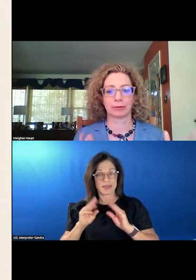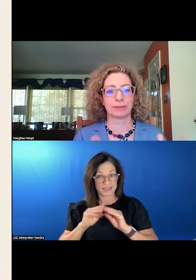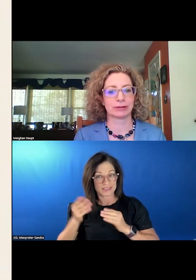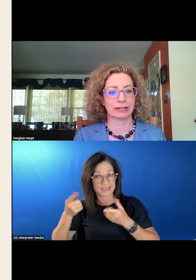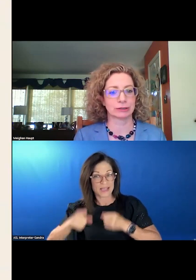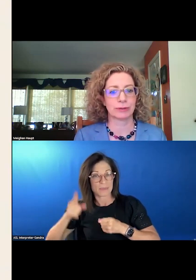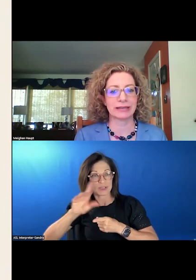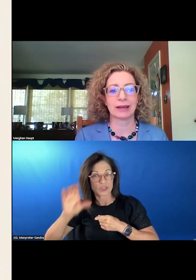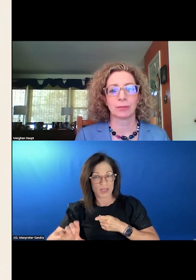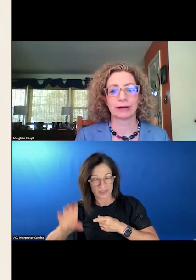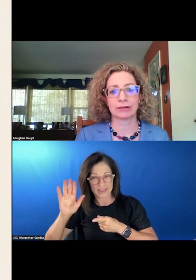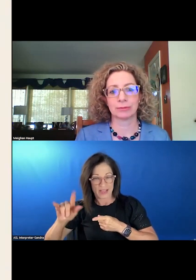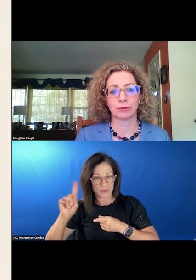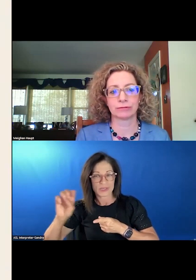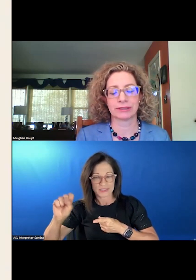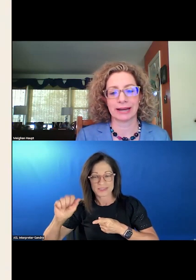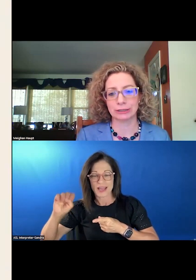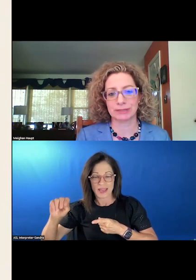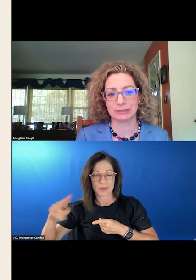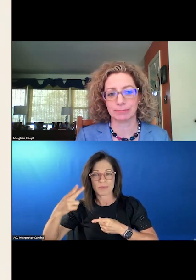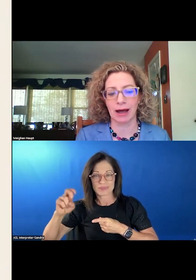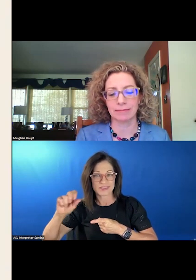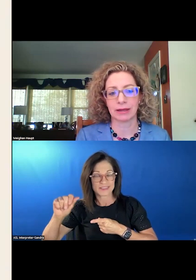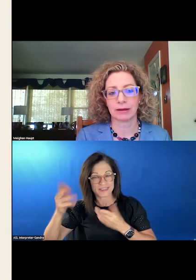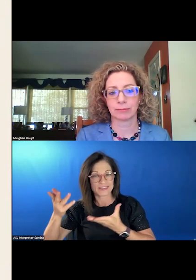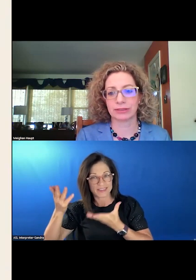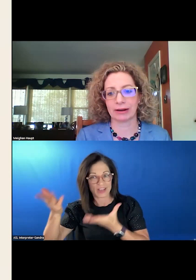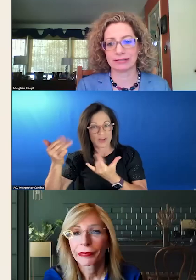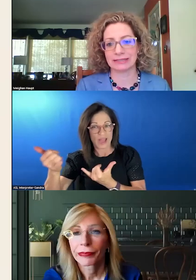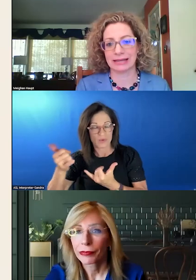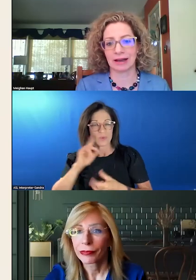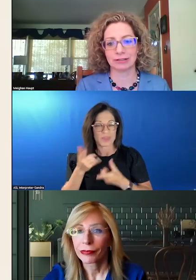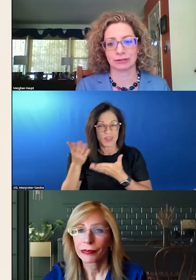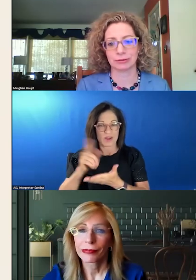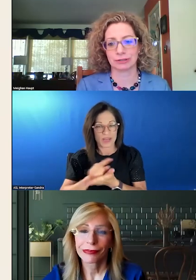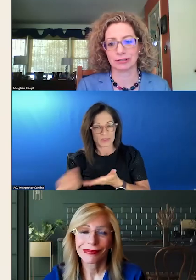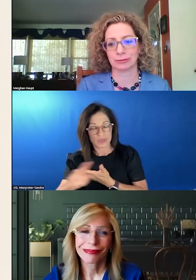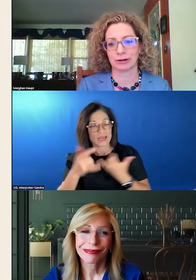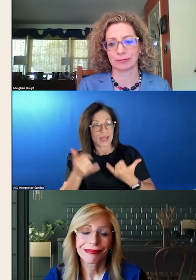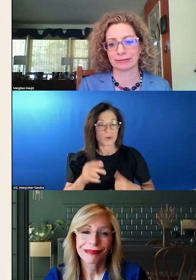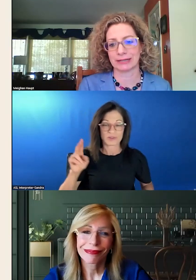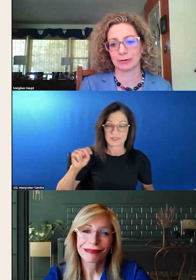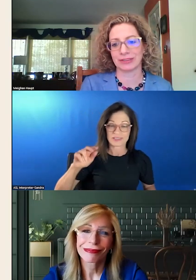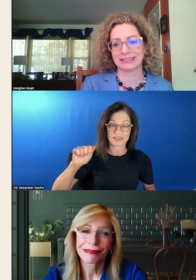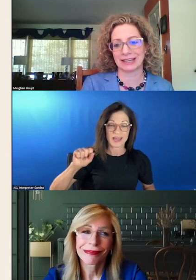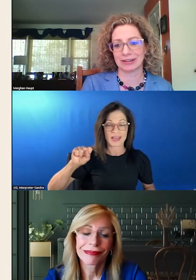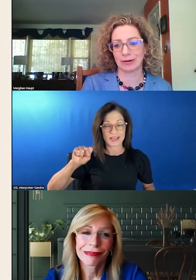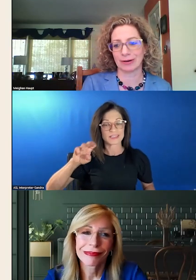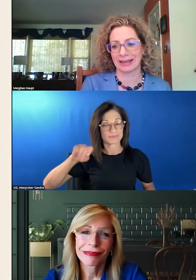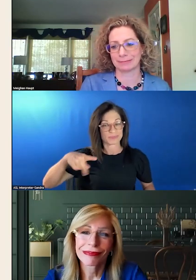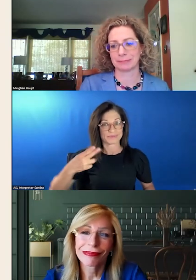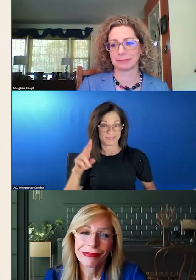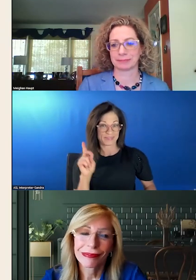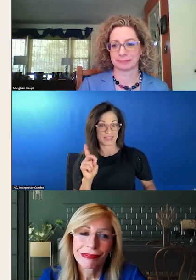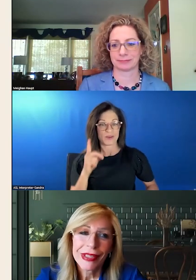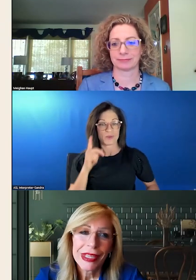They will be here next week. We're now going to move to the NASHBID spot with Carrie Slatton-Hodges, who is also on our roundtable. Thanks, Carrie. Go